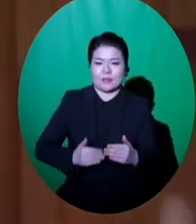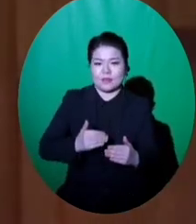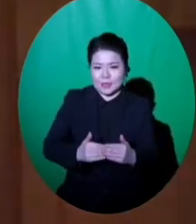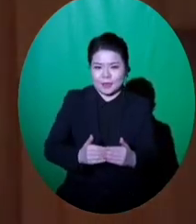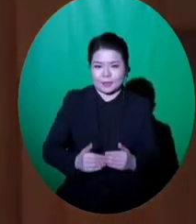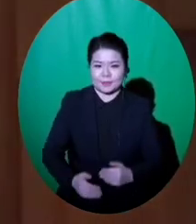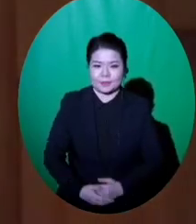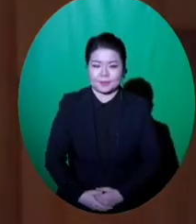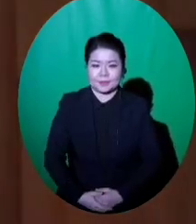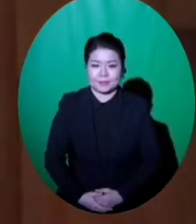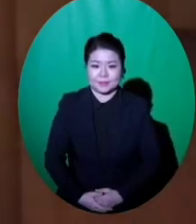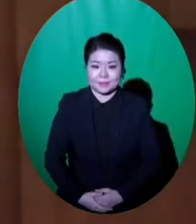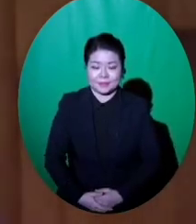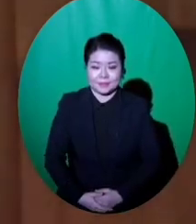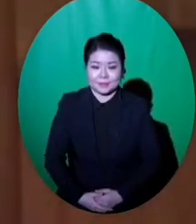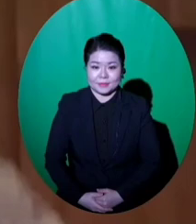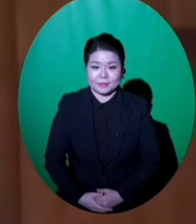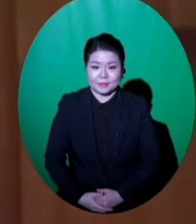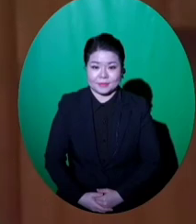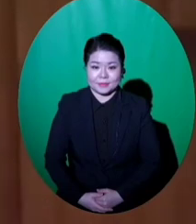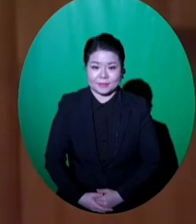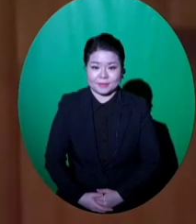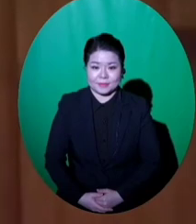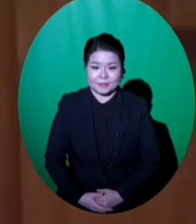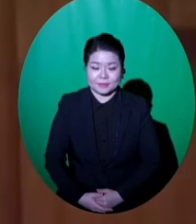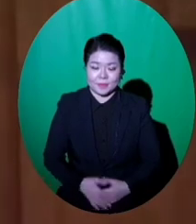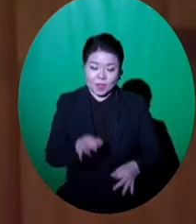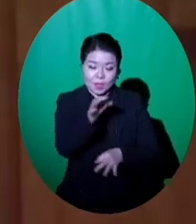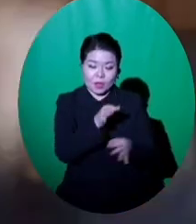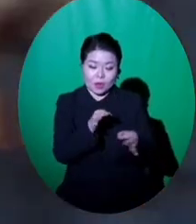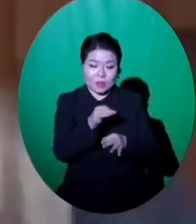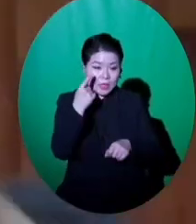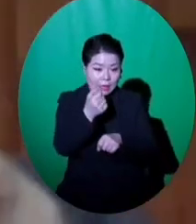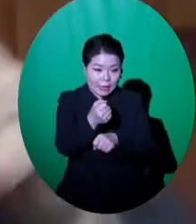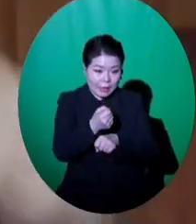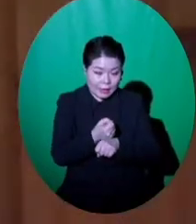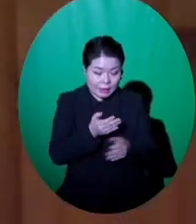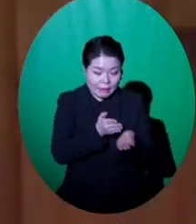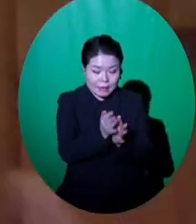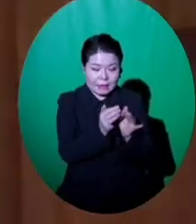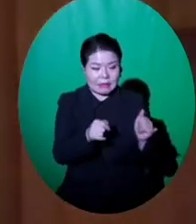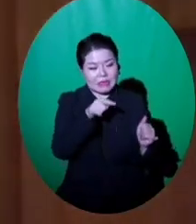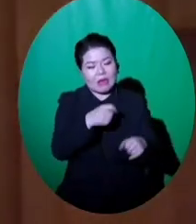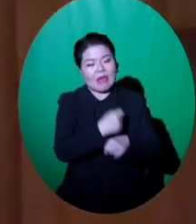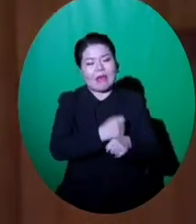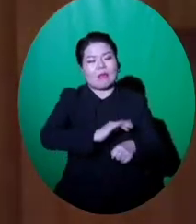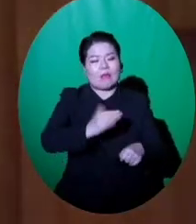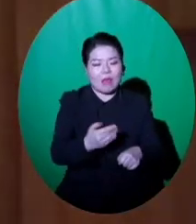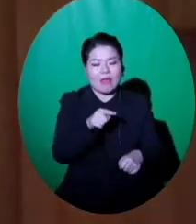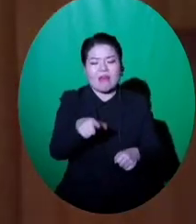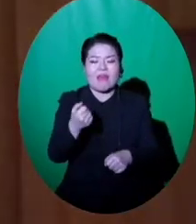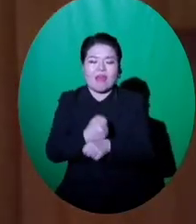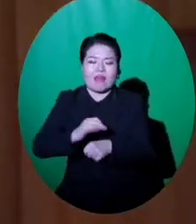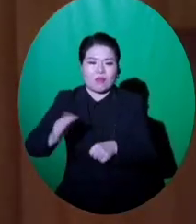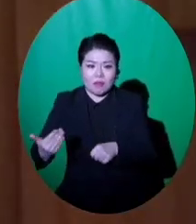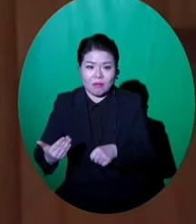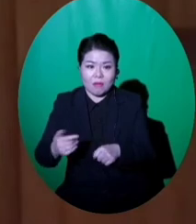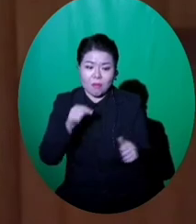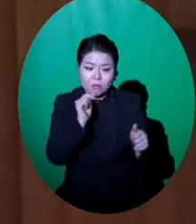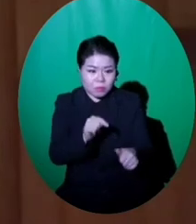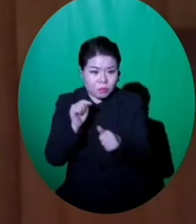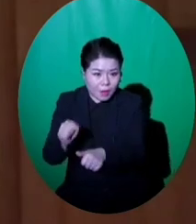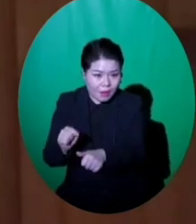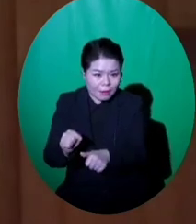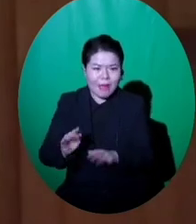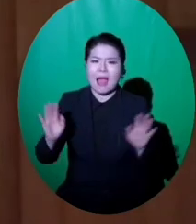one economist, to say, oh, this is how we should organize it this way or organize it that way. What we need to do is create a kind